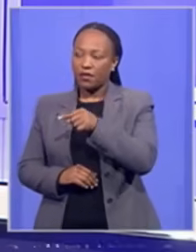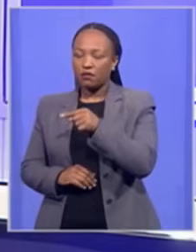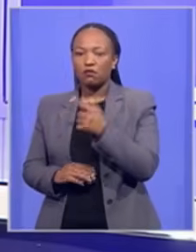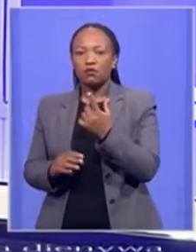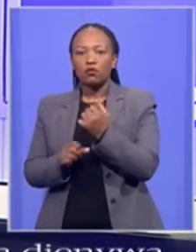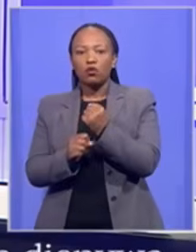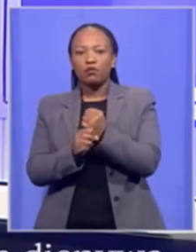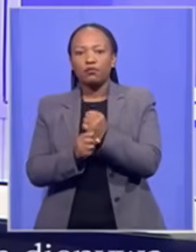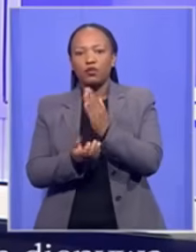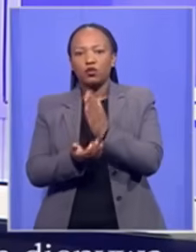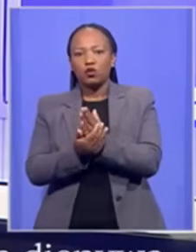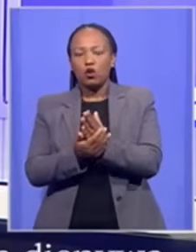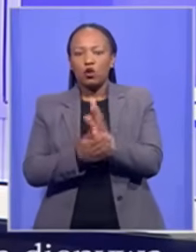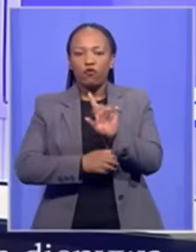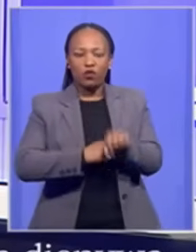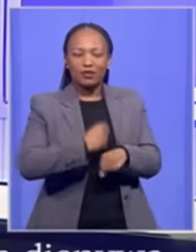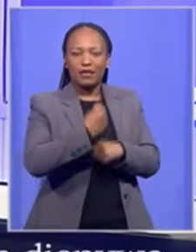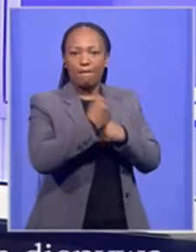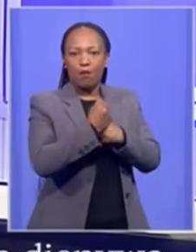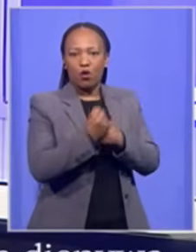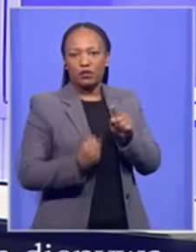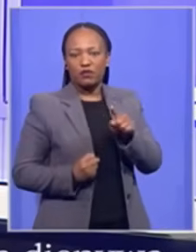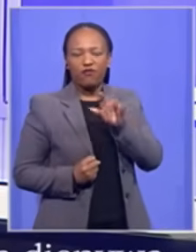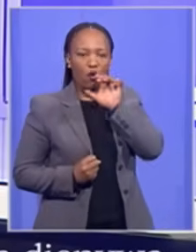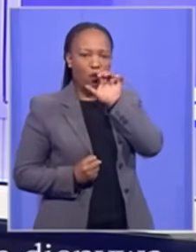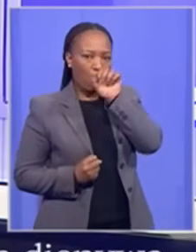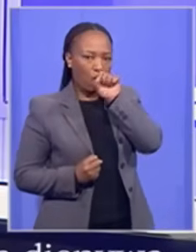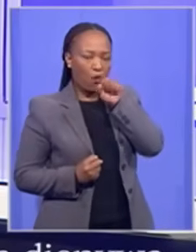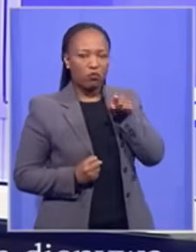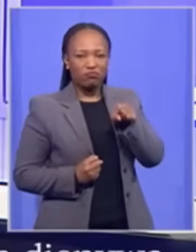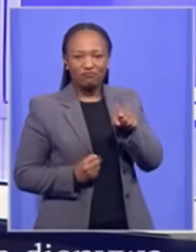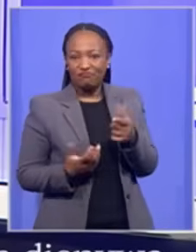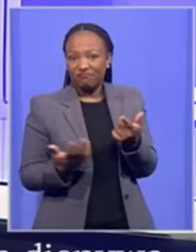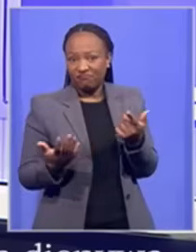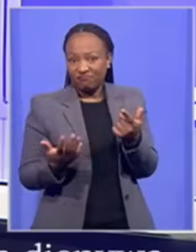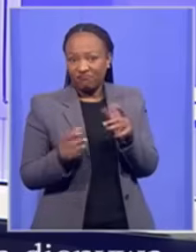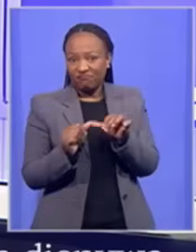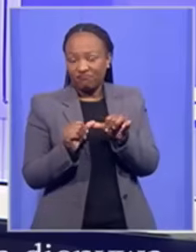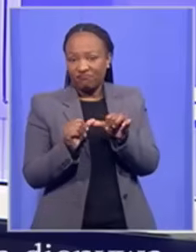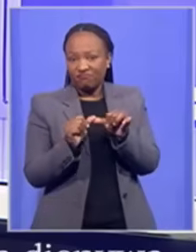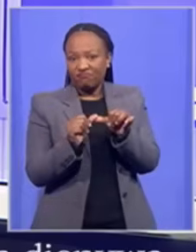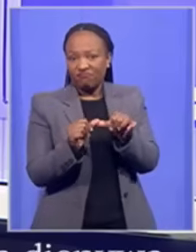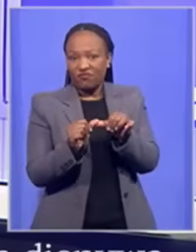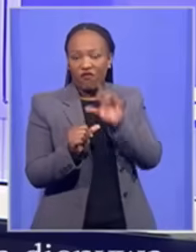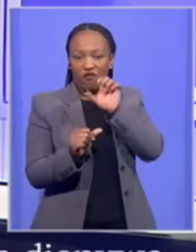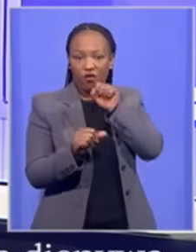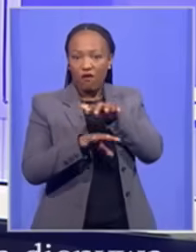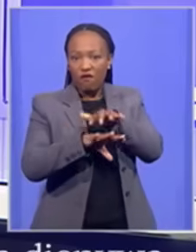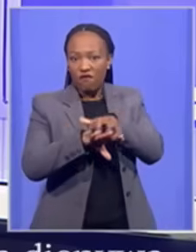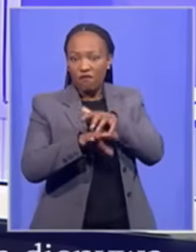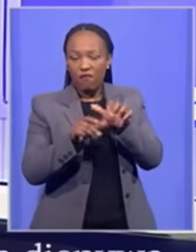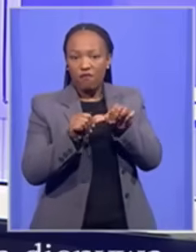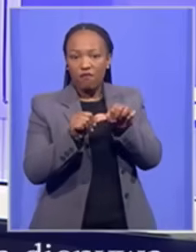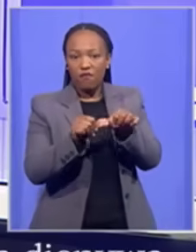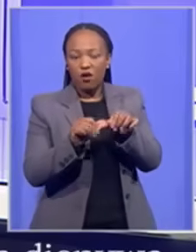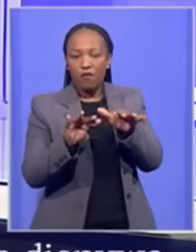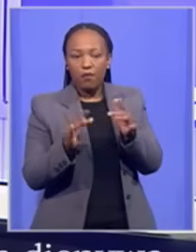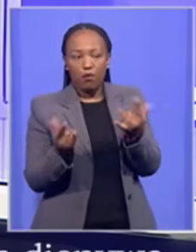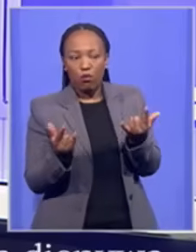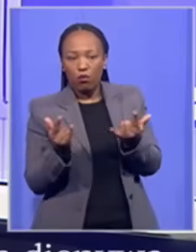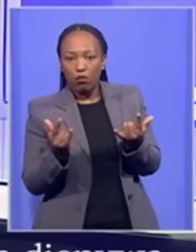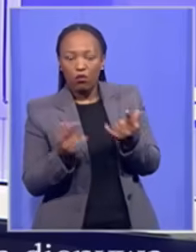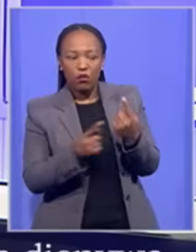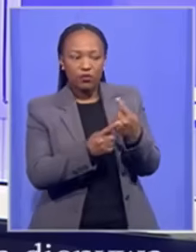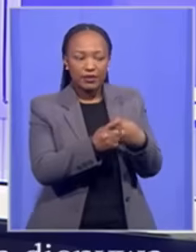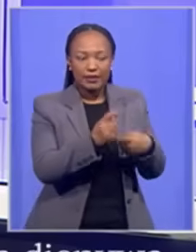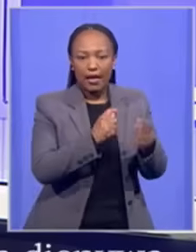ya industeri ye ya dienywa kudu ye ya tša dinamune go tloga go tšweletšo ya dinamune ka polaseng go ya go barekiši kudu mobileng